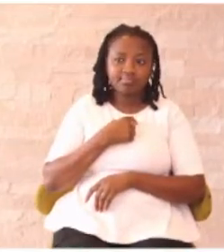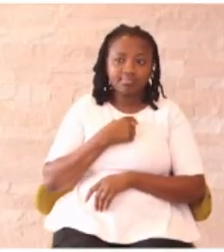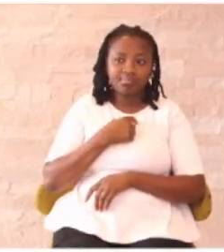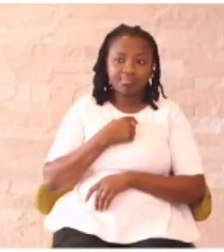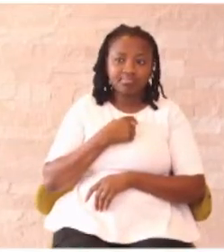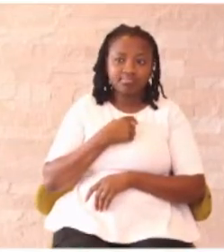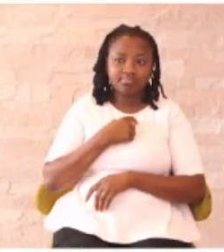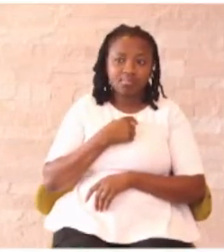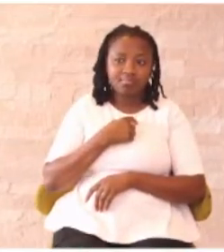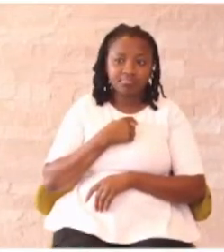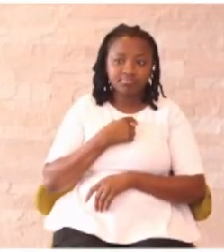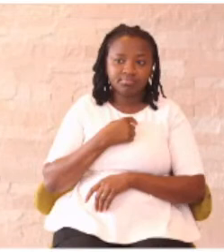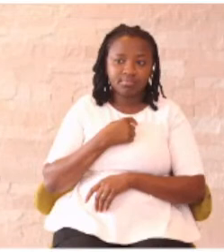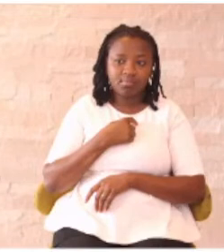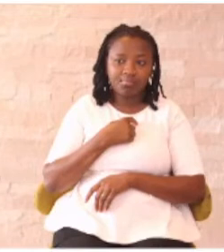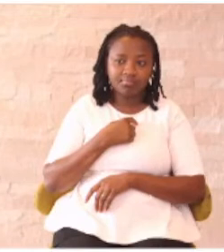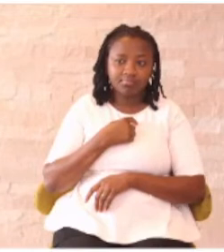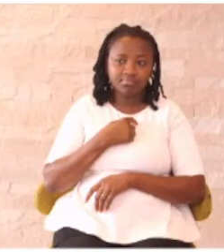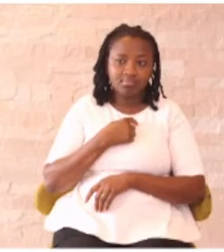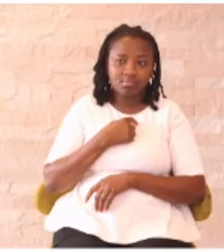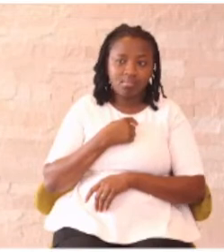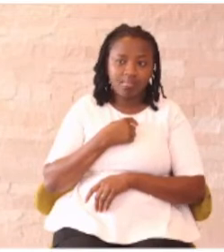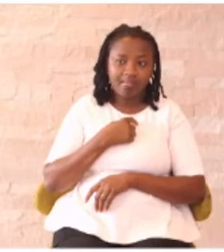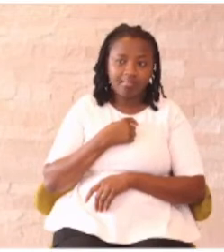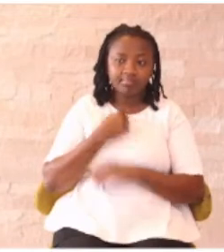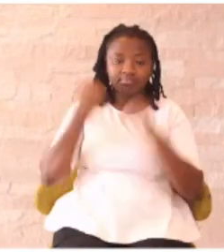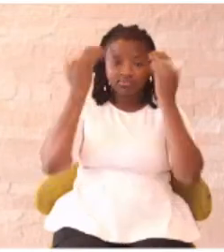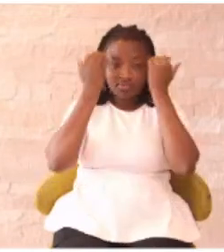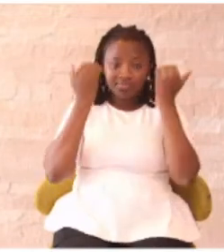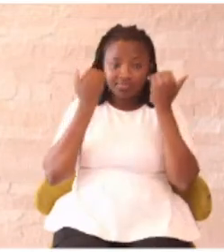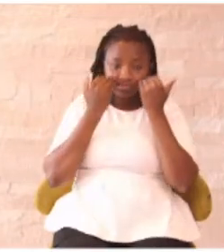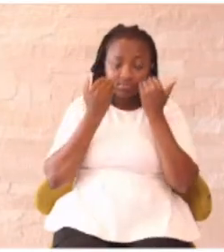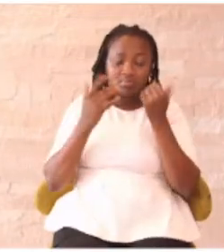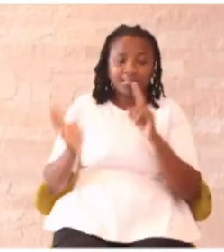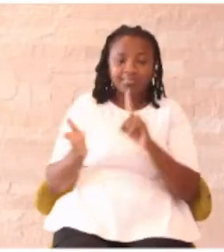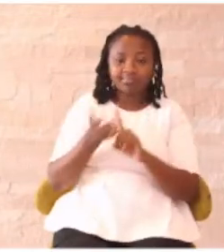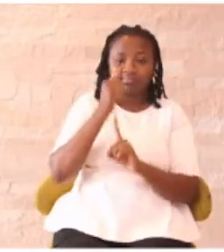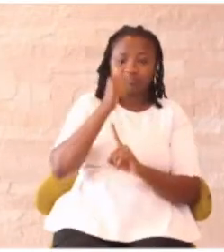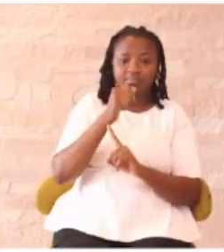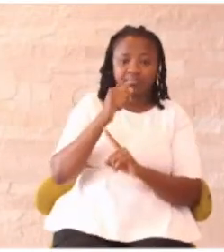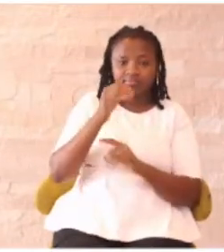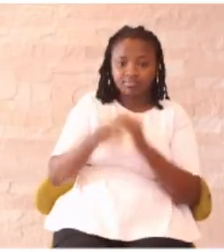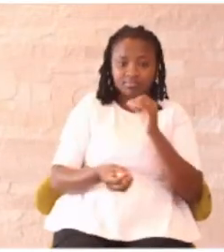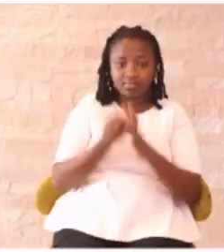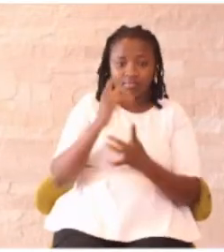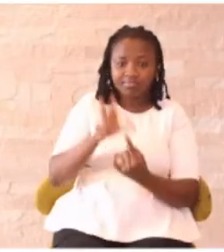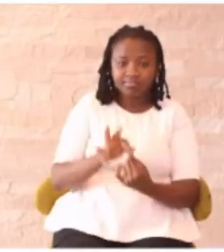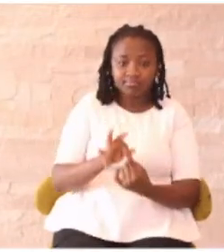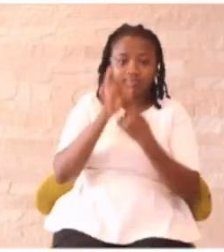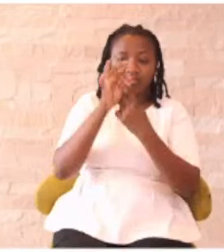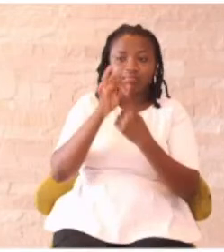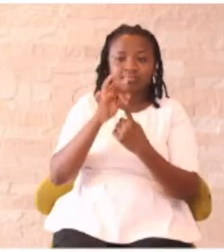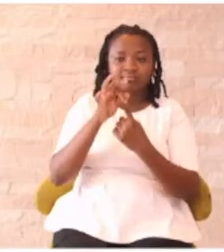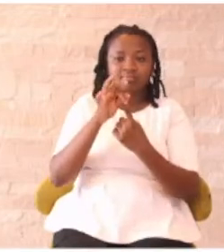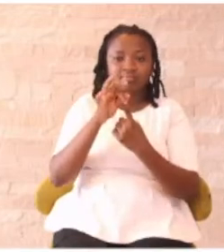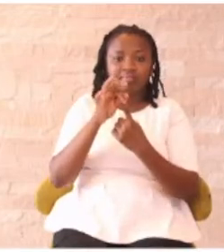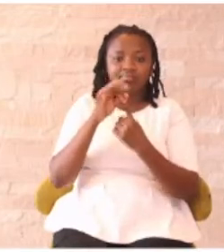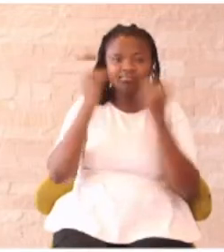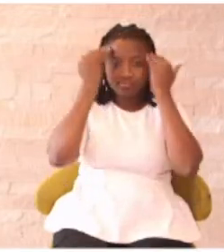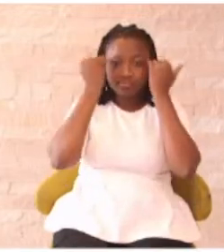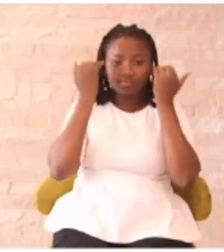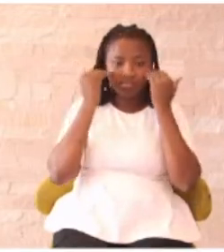able to establish special gender-based violence courts in Shanzu, Siaya, and Kisumu